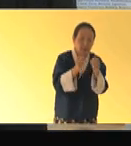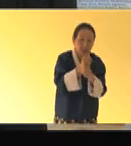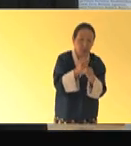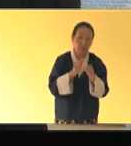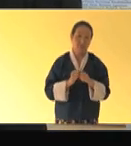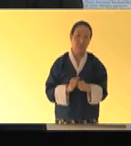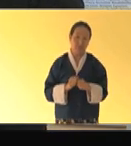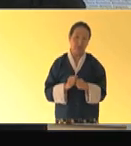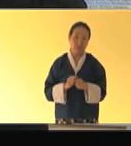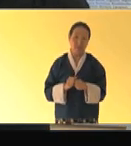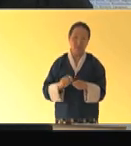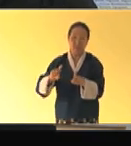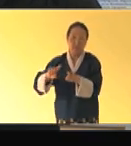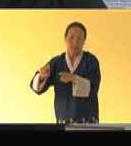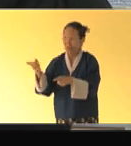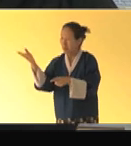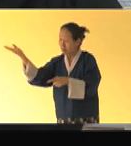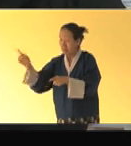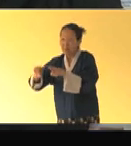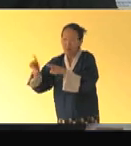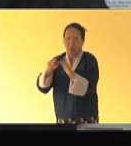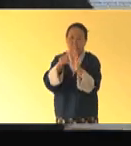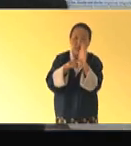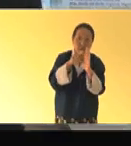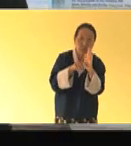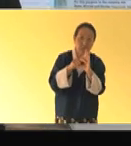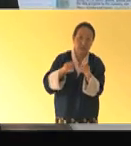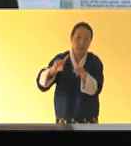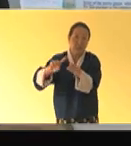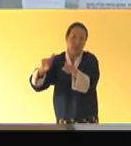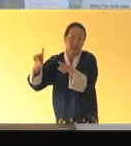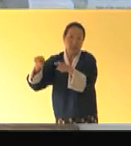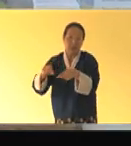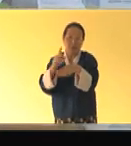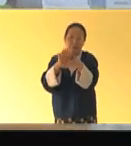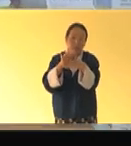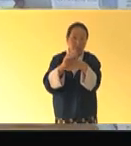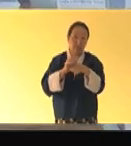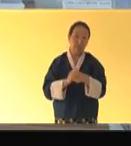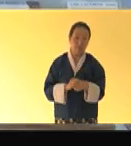Buddhist culture. So here we have a display of images and the nature